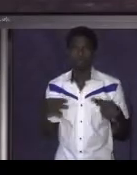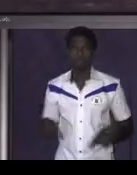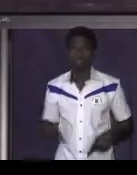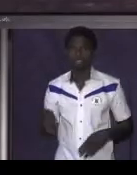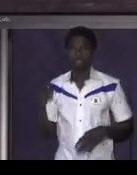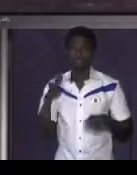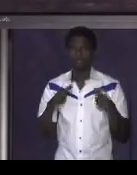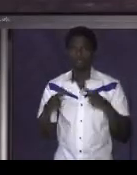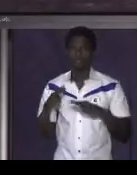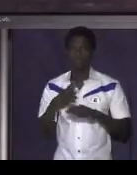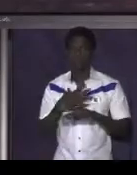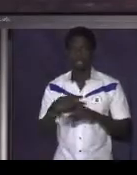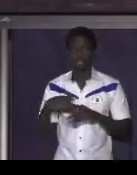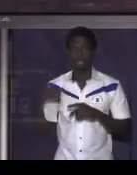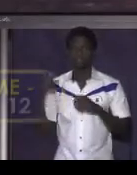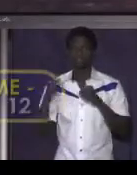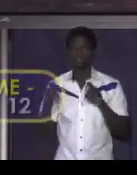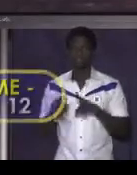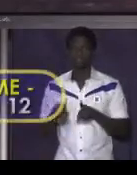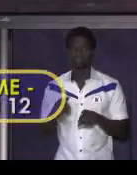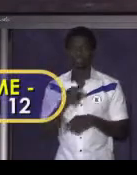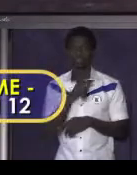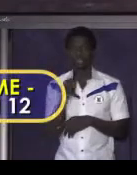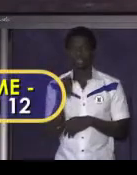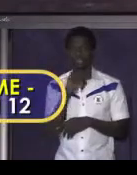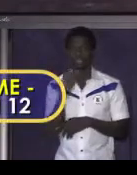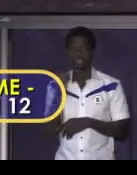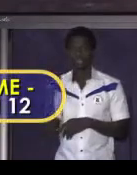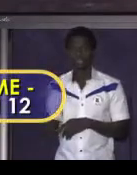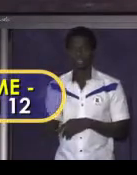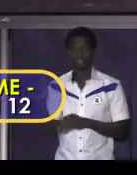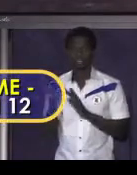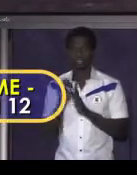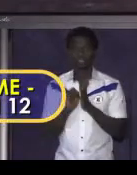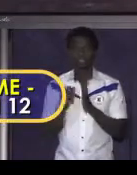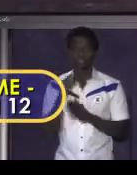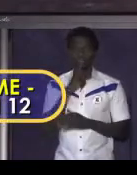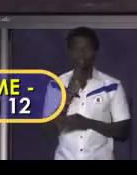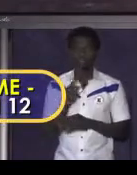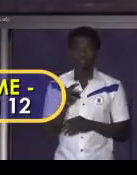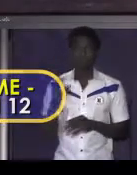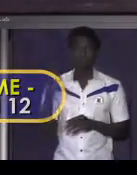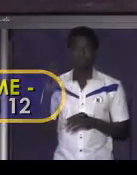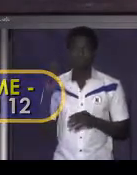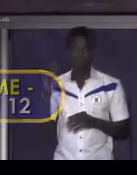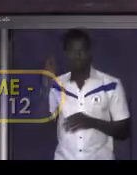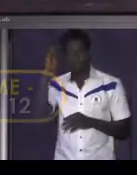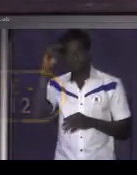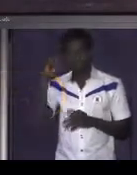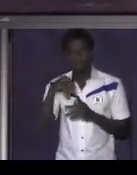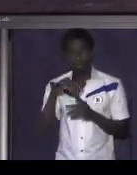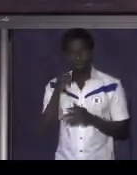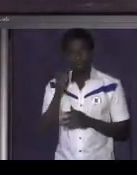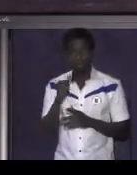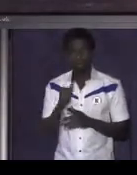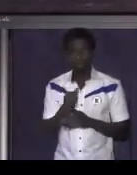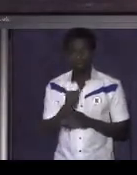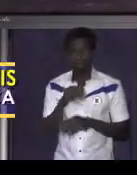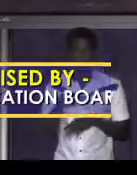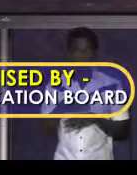and social differences. Dash is the state of being a male or a female based on